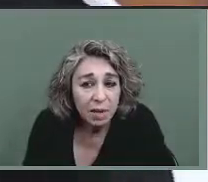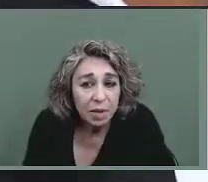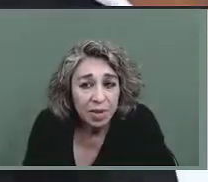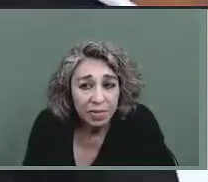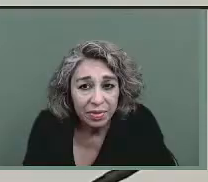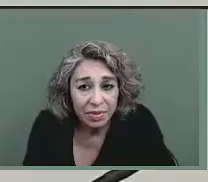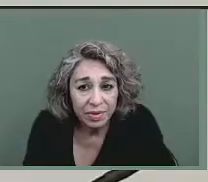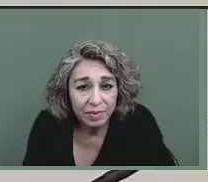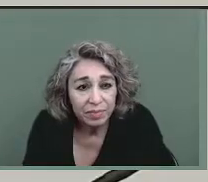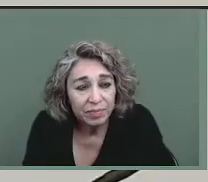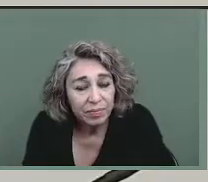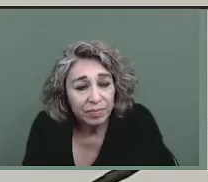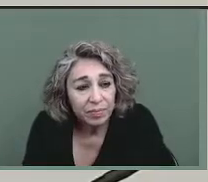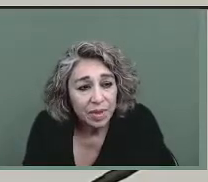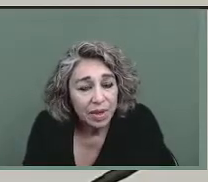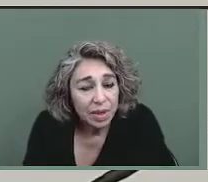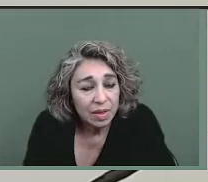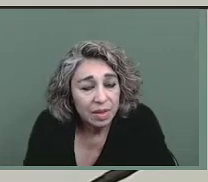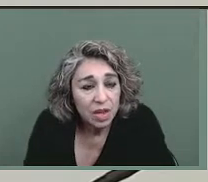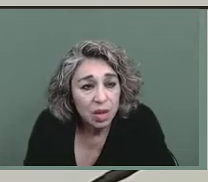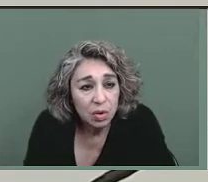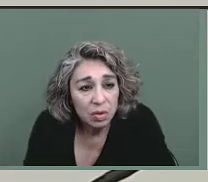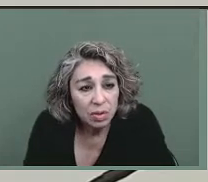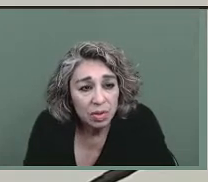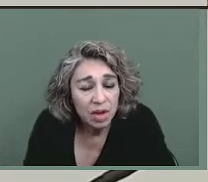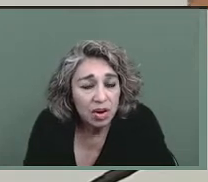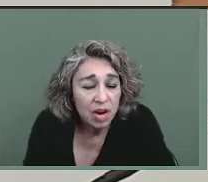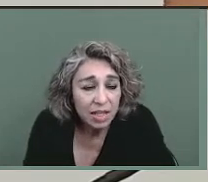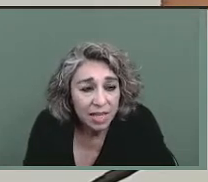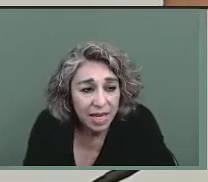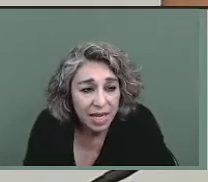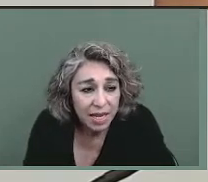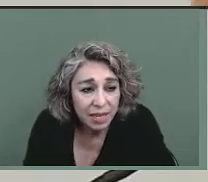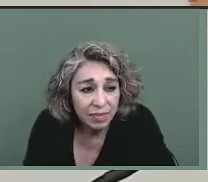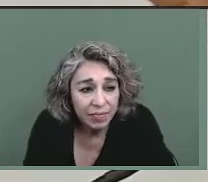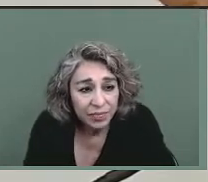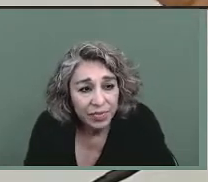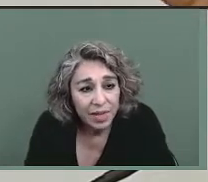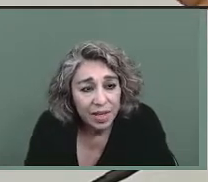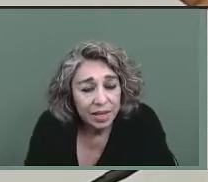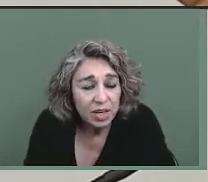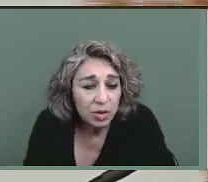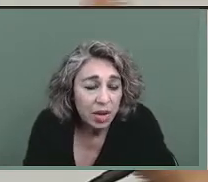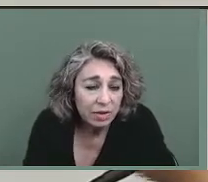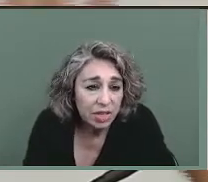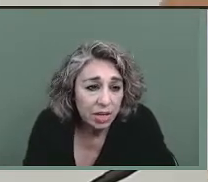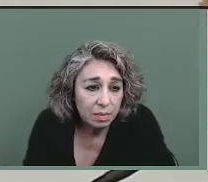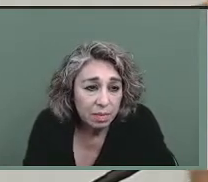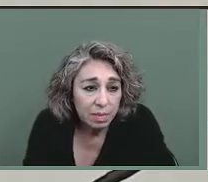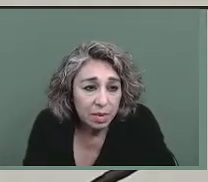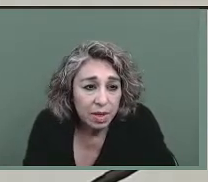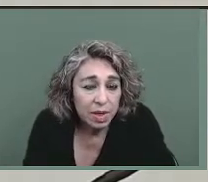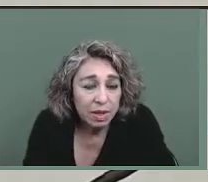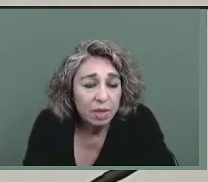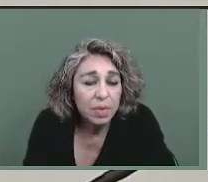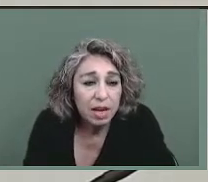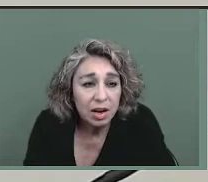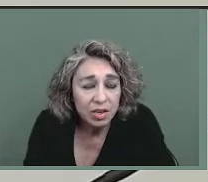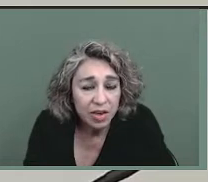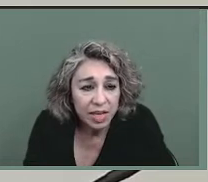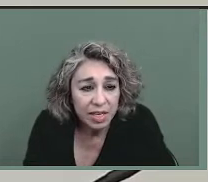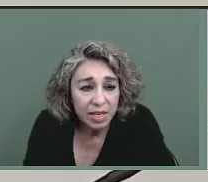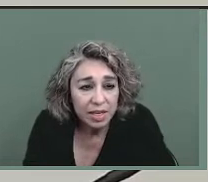2,400 a month. The youth that are not studying, that don't have a job, they're